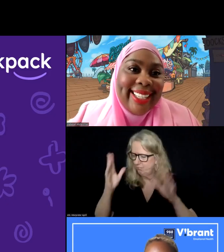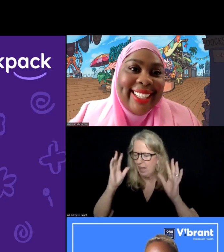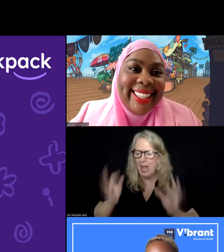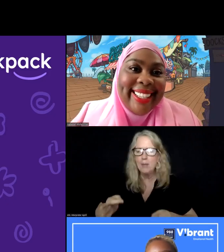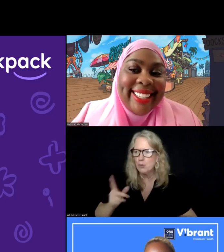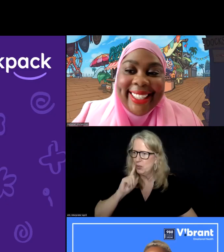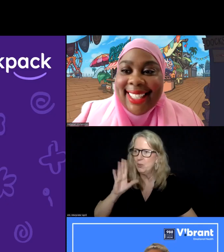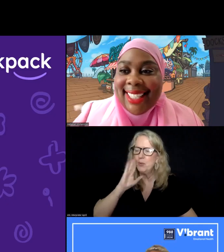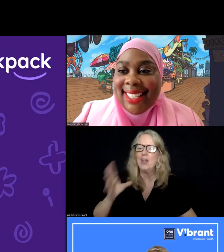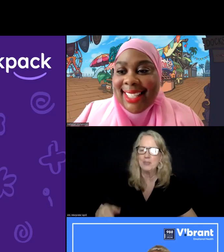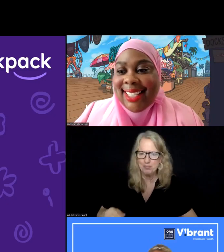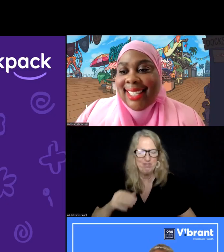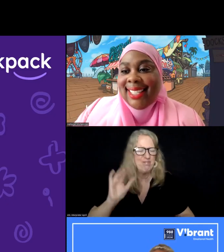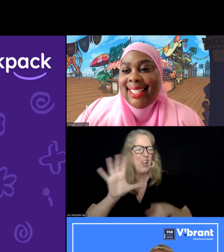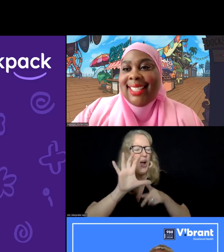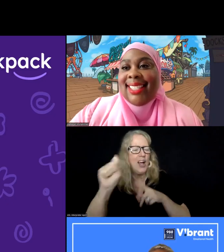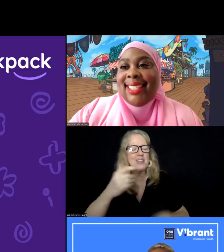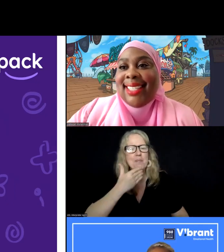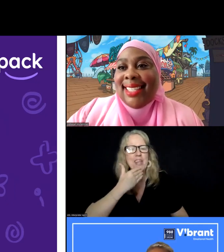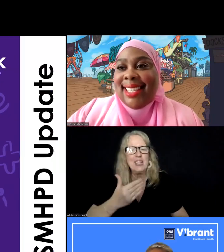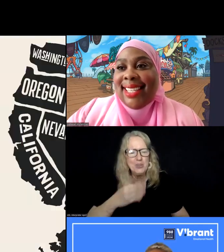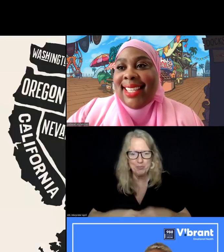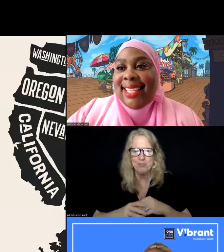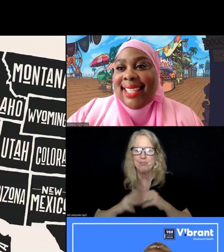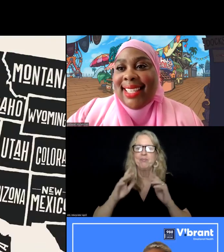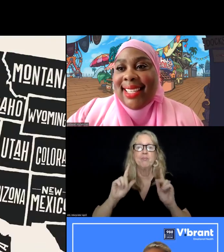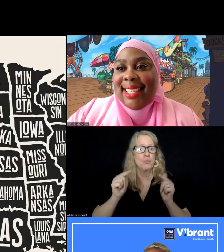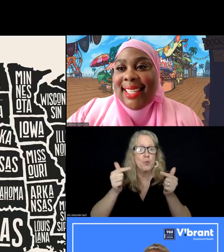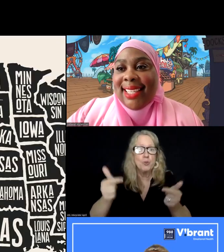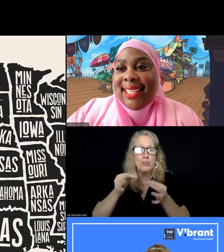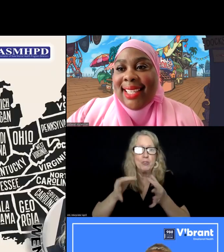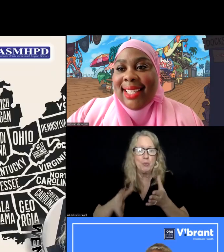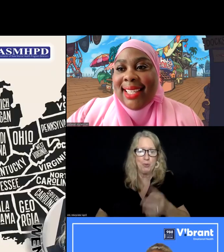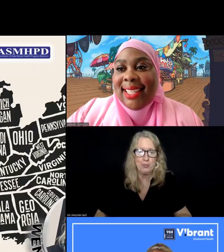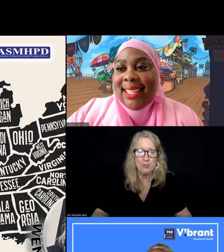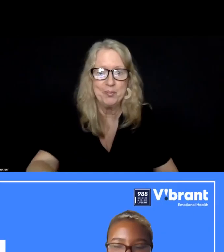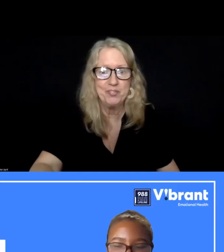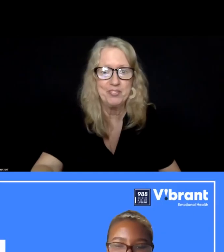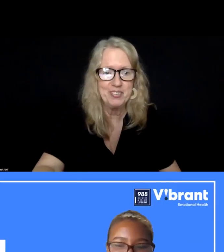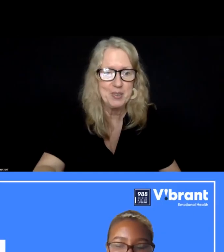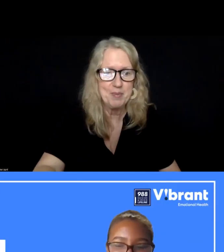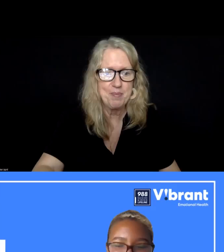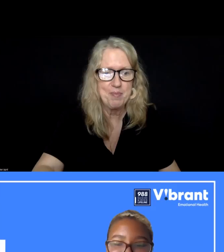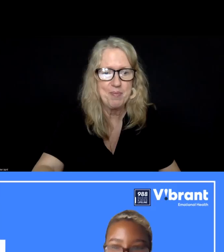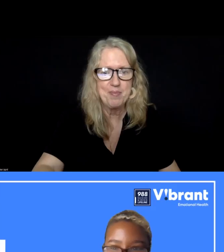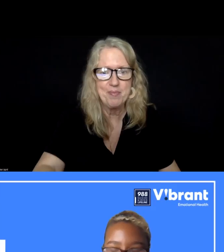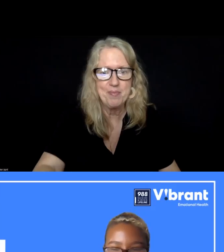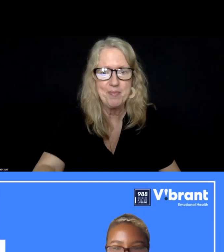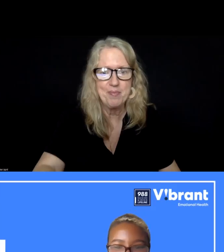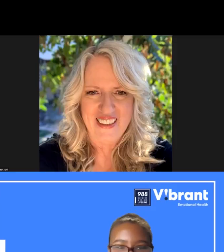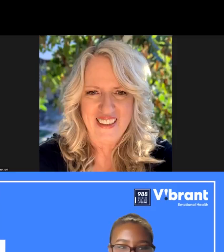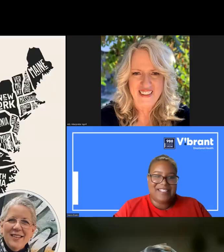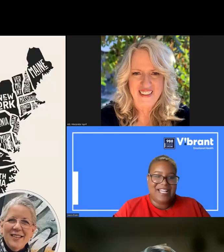absolutely. Awesome. Thank you. Well, then, at this point, I'm going to turn it over to